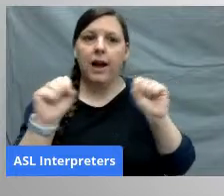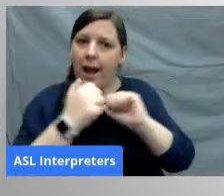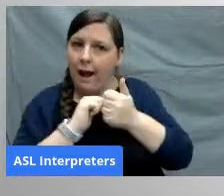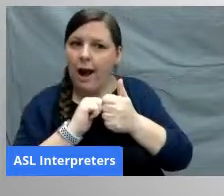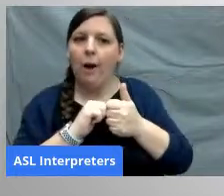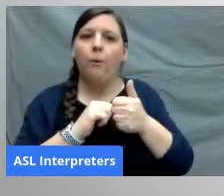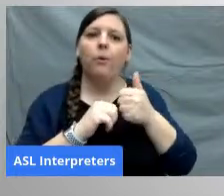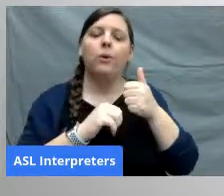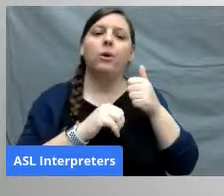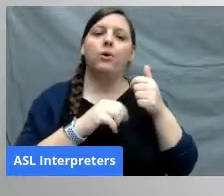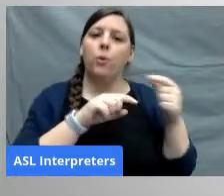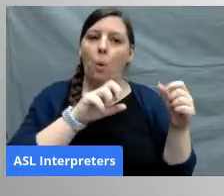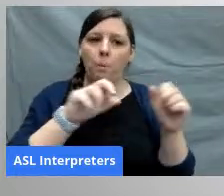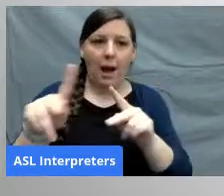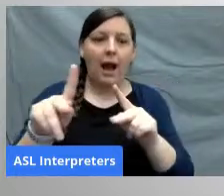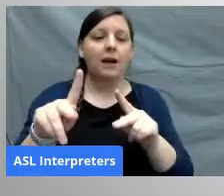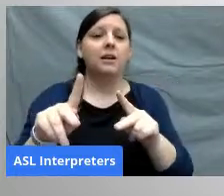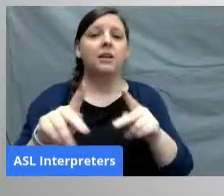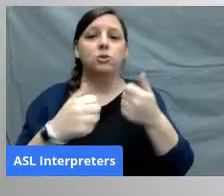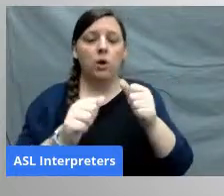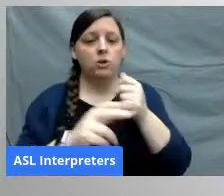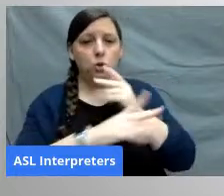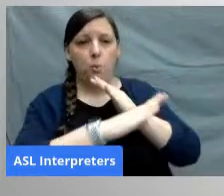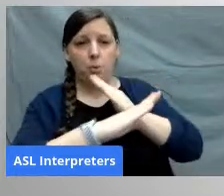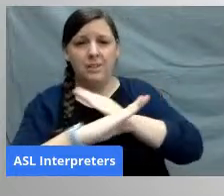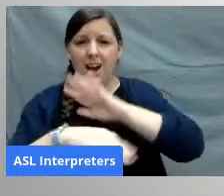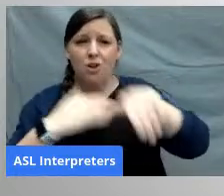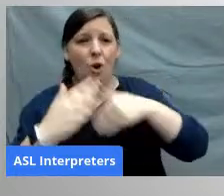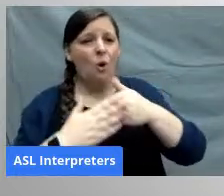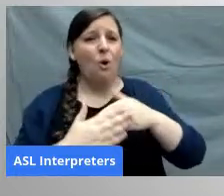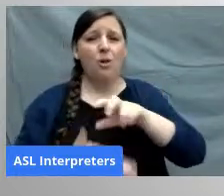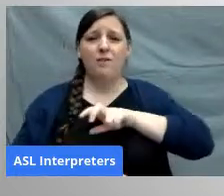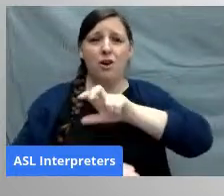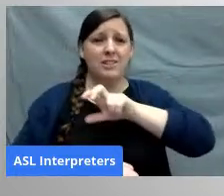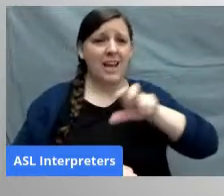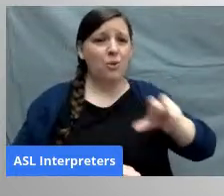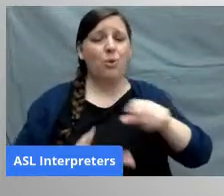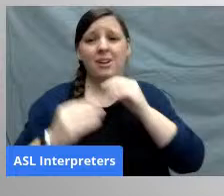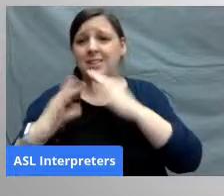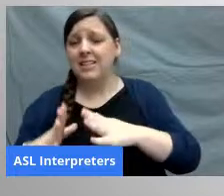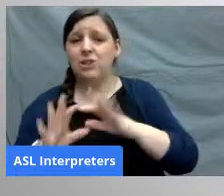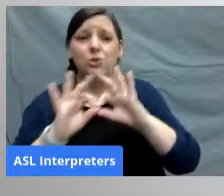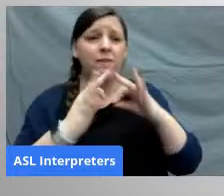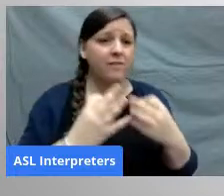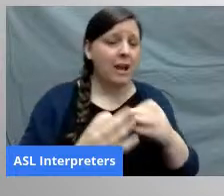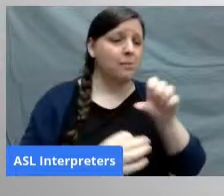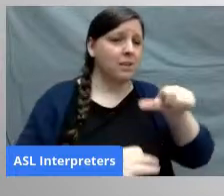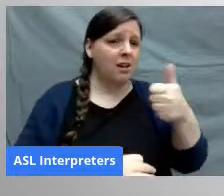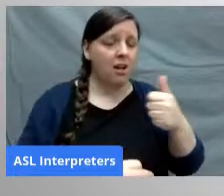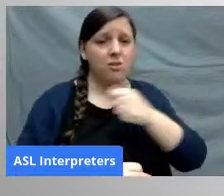of our stakeholders, not just our teachers, but our students, our families, other staff. But